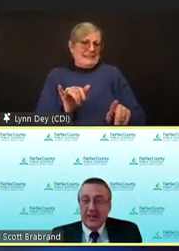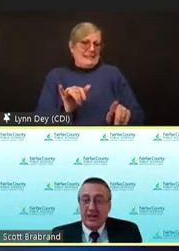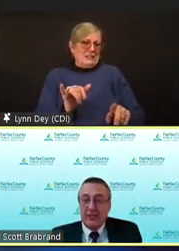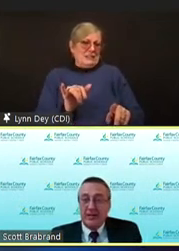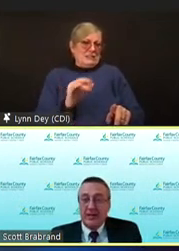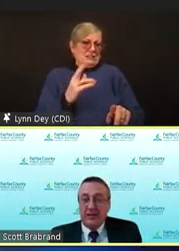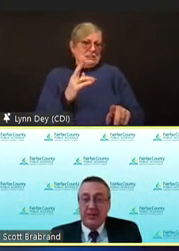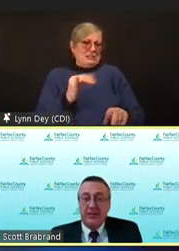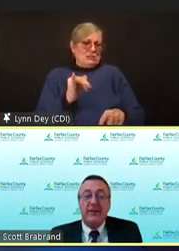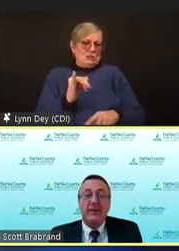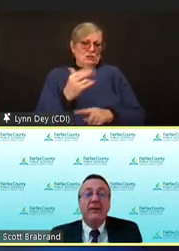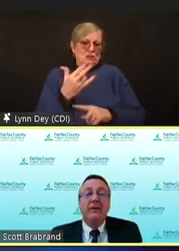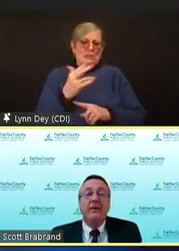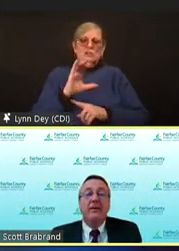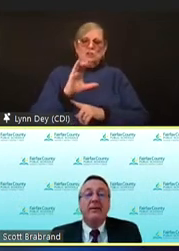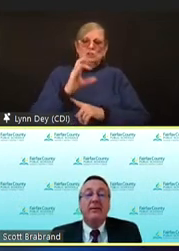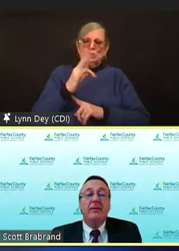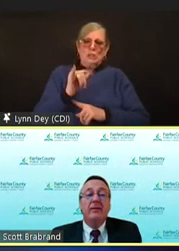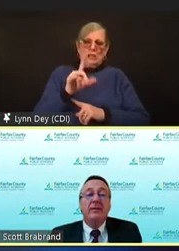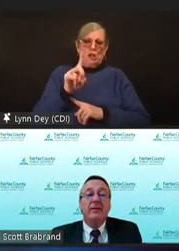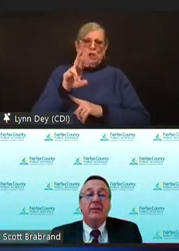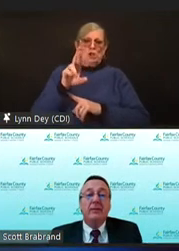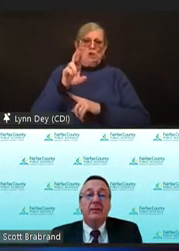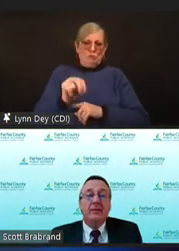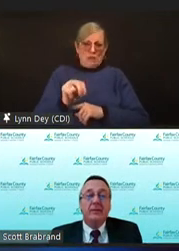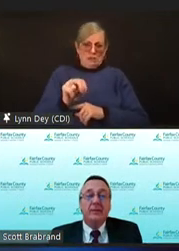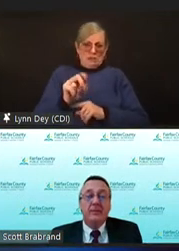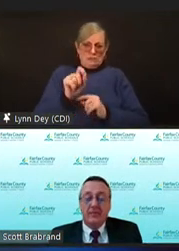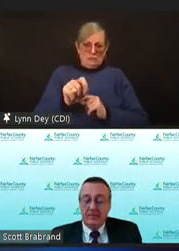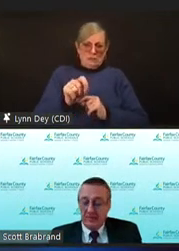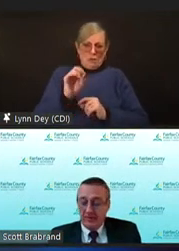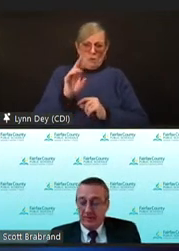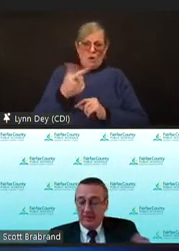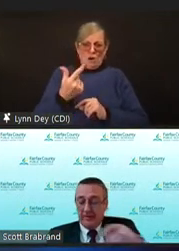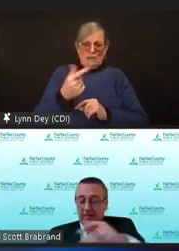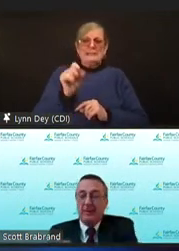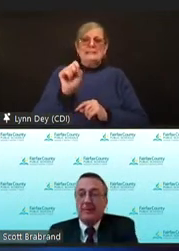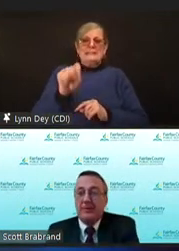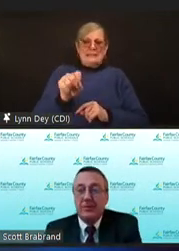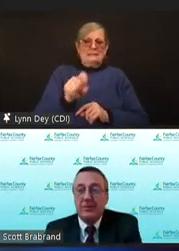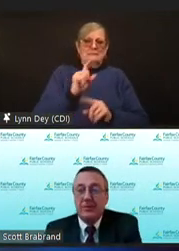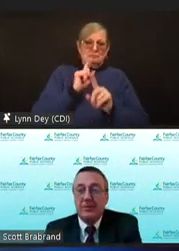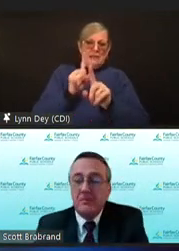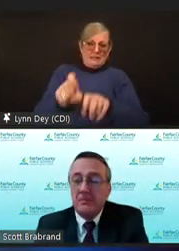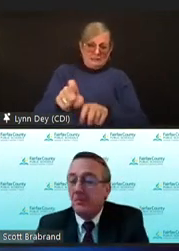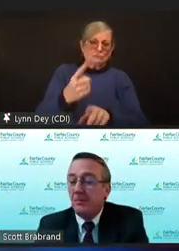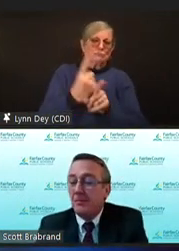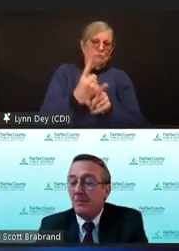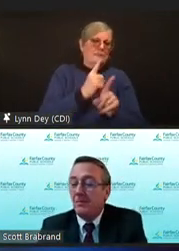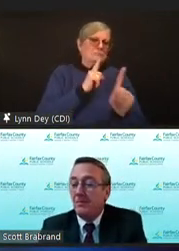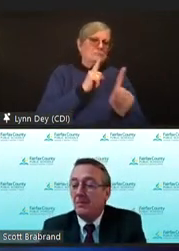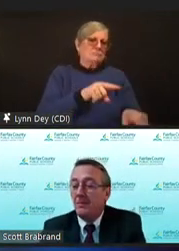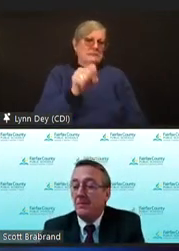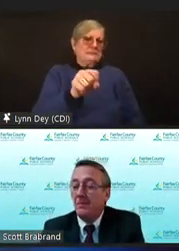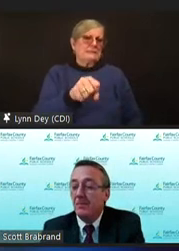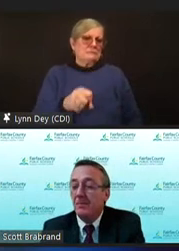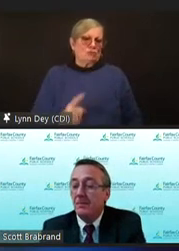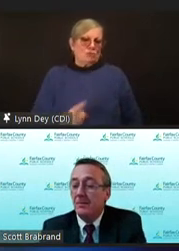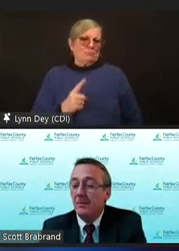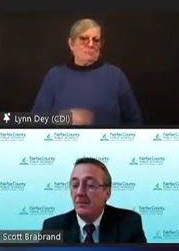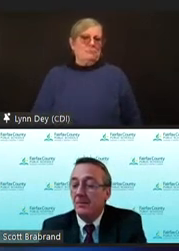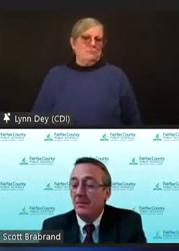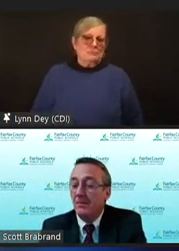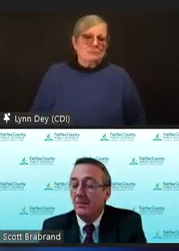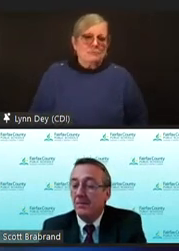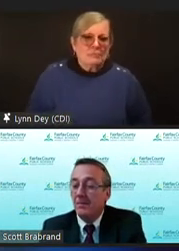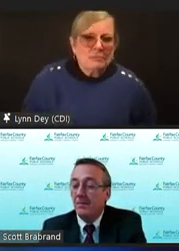Healthychildren.org. Is that correct, Dr. Libby? Yes, it is. Thank you. Thank you. And Dr. Libby, your hand is actually